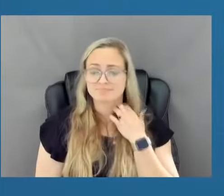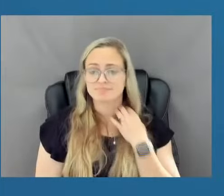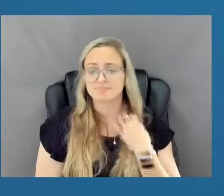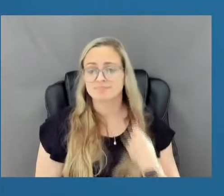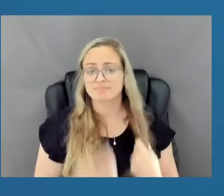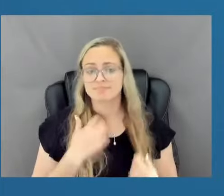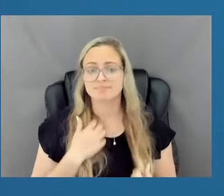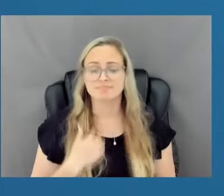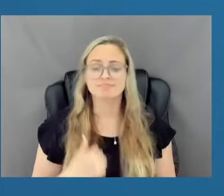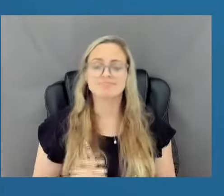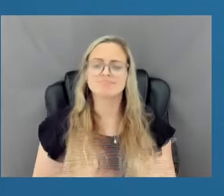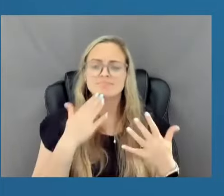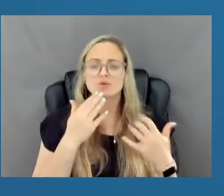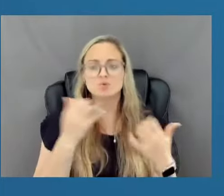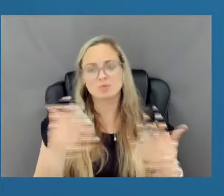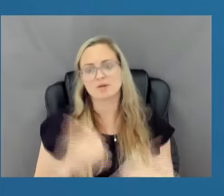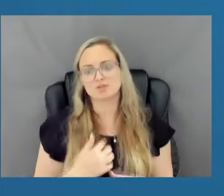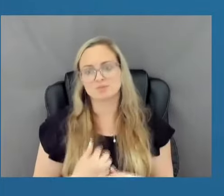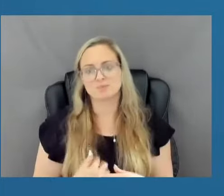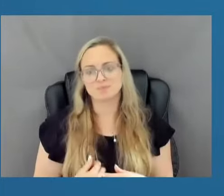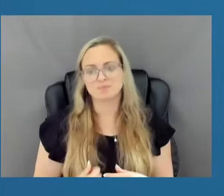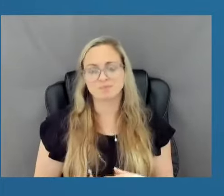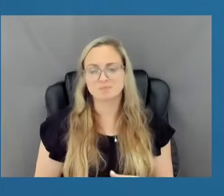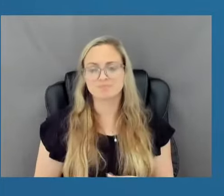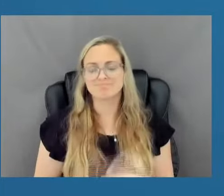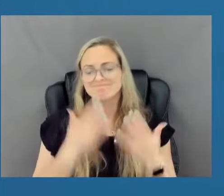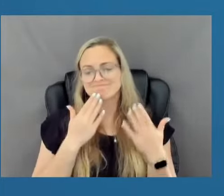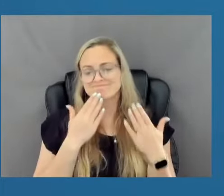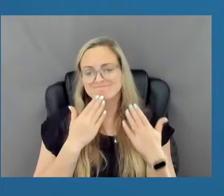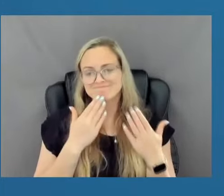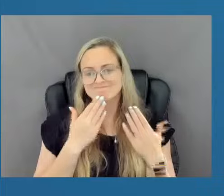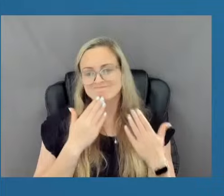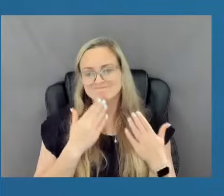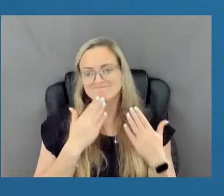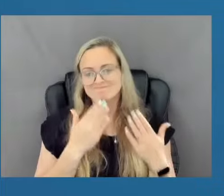Thank you very much, thank you, thank you, thank you, thank you.